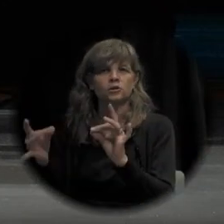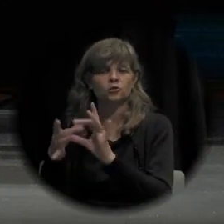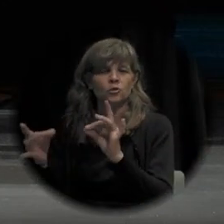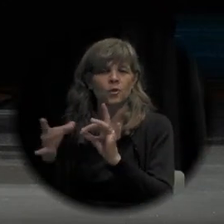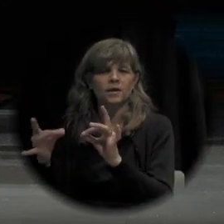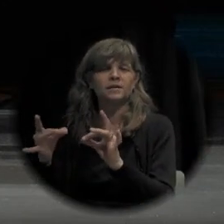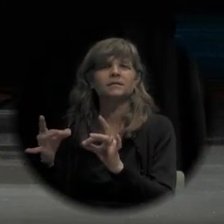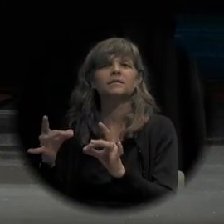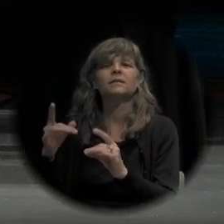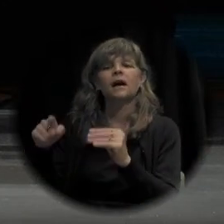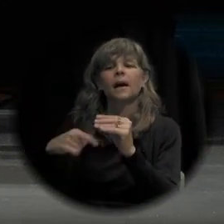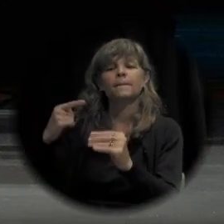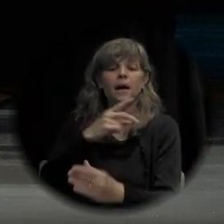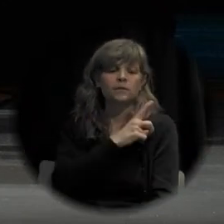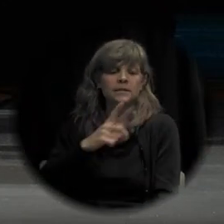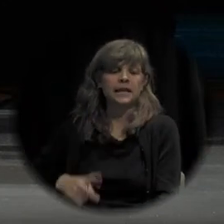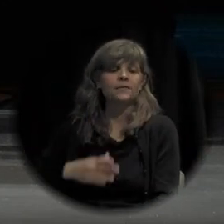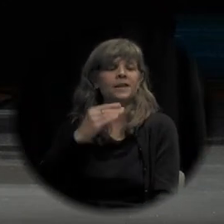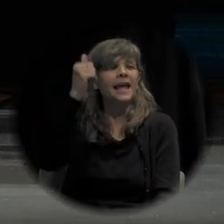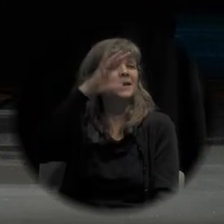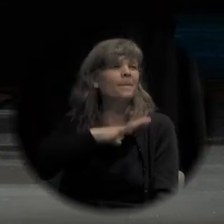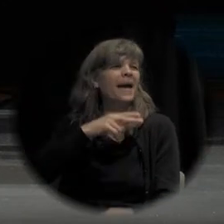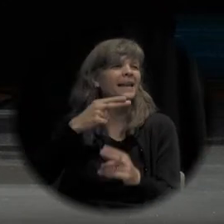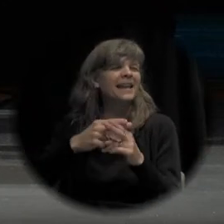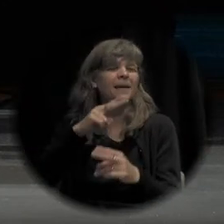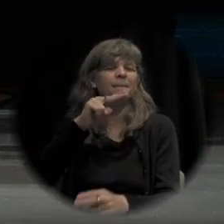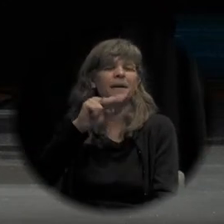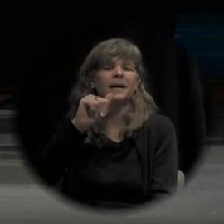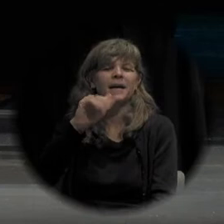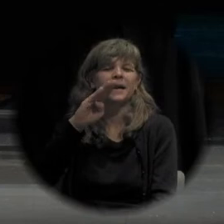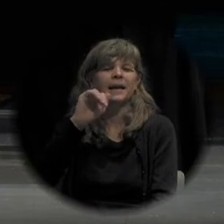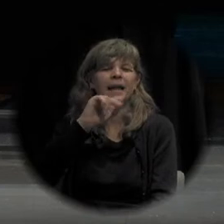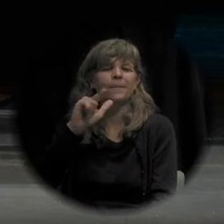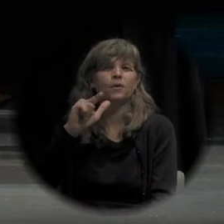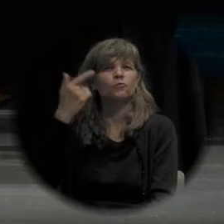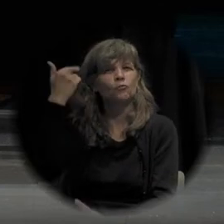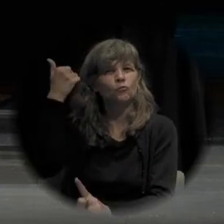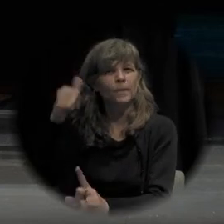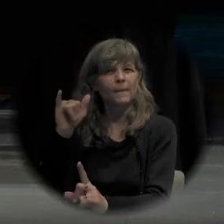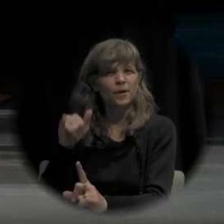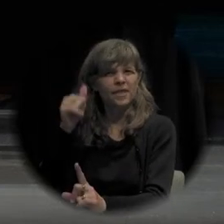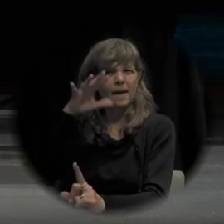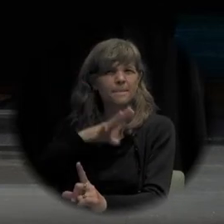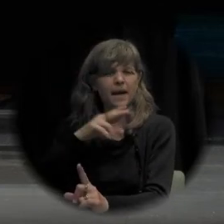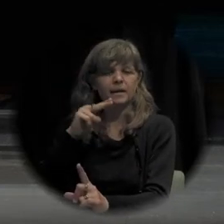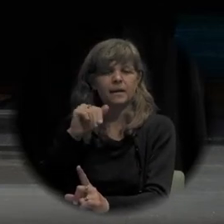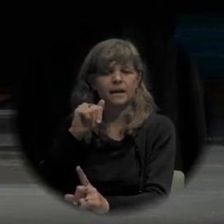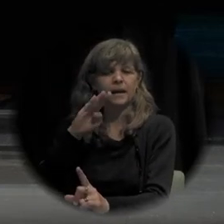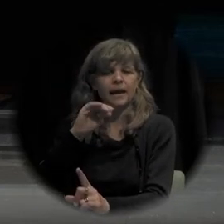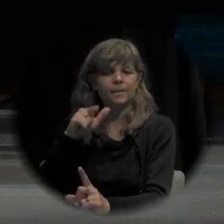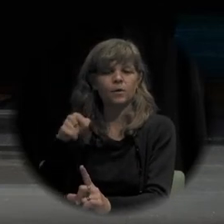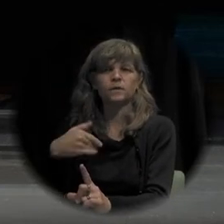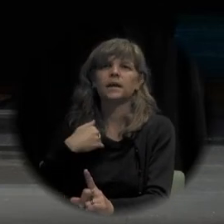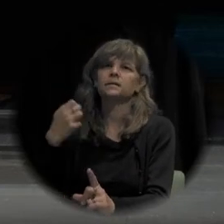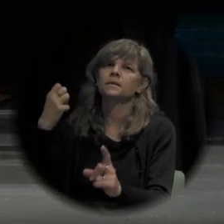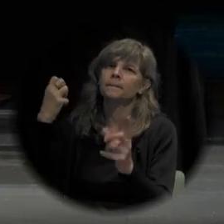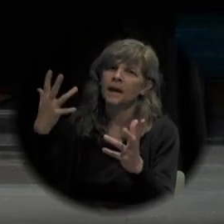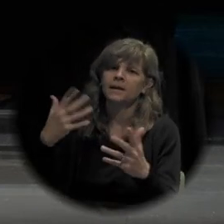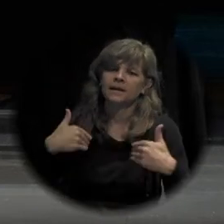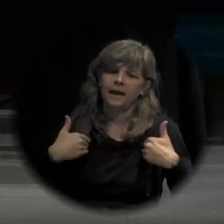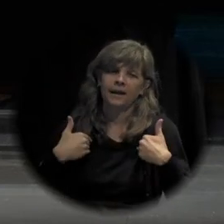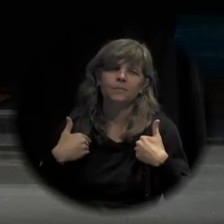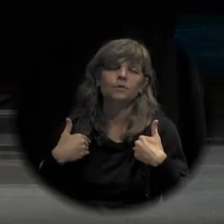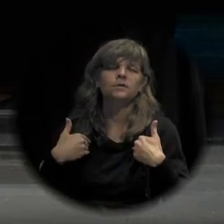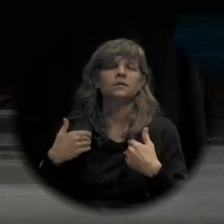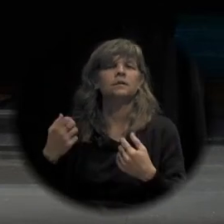Nabal. And Nabal has lots of stuff, and he's got sheep all over the place, and he's got the herders are out there taking